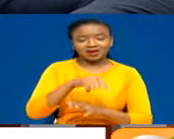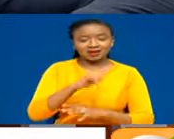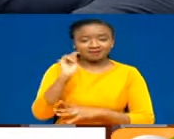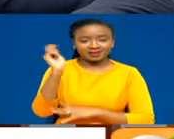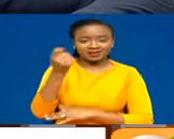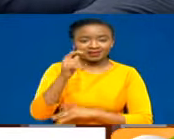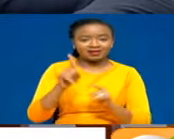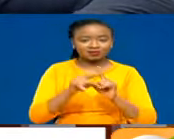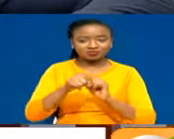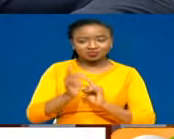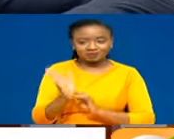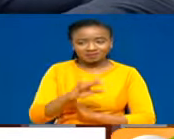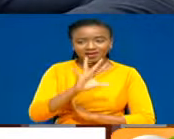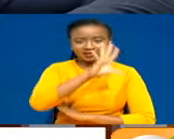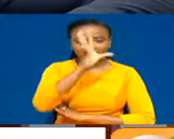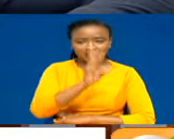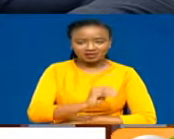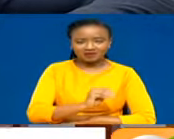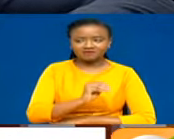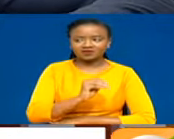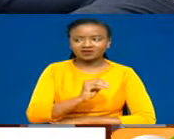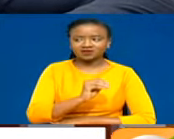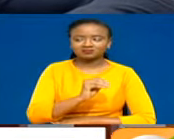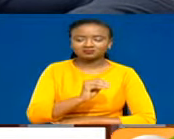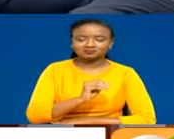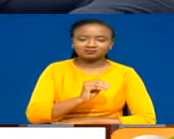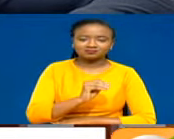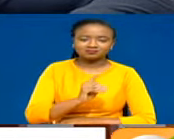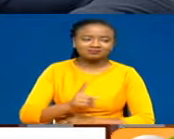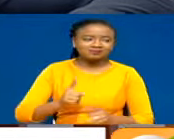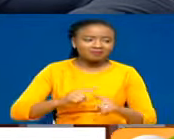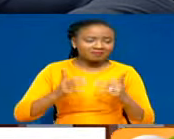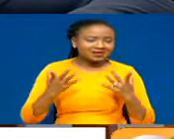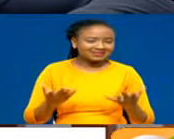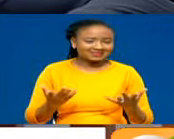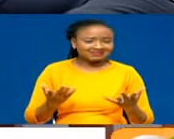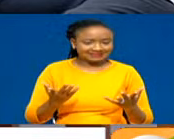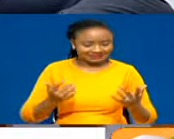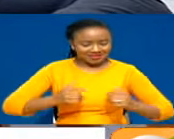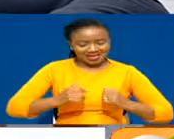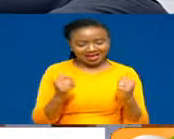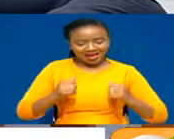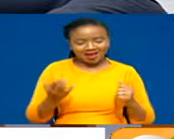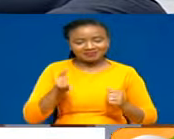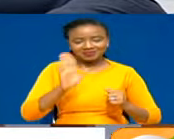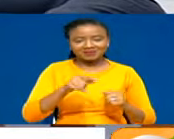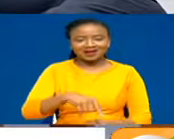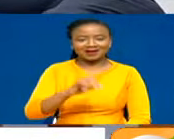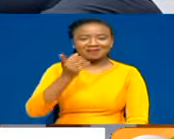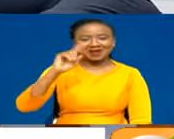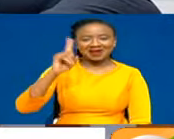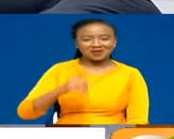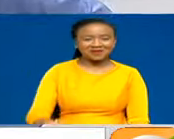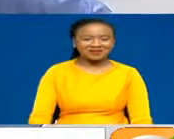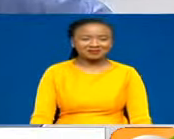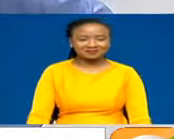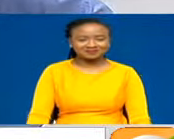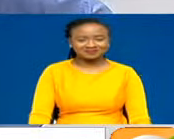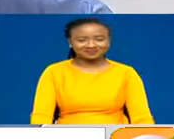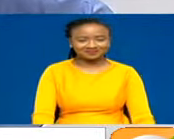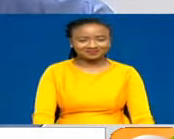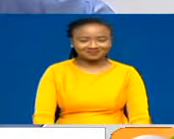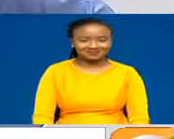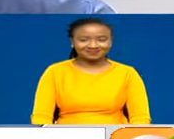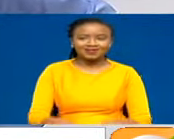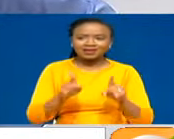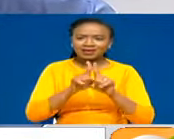the continent now. I came for the ball. Mm-hmm. But back again now, it's great to be in Nairobi. Yeah, great to have you back. And,